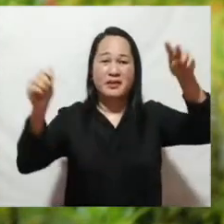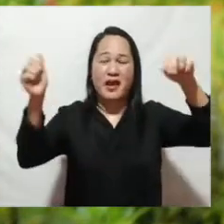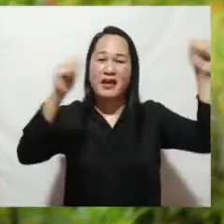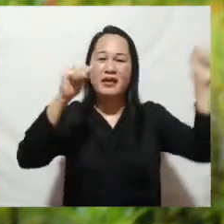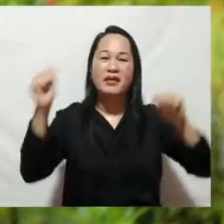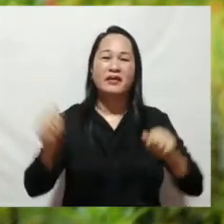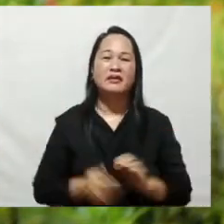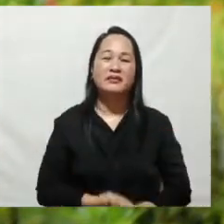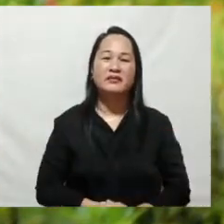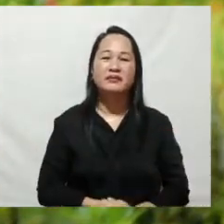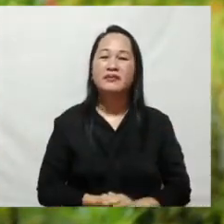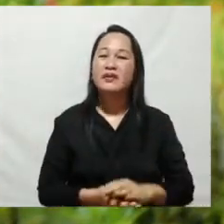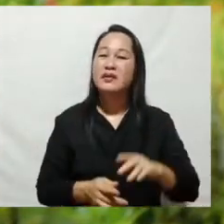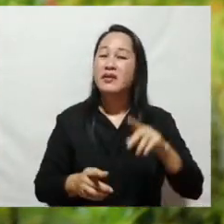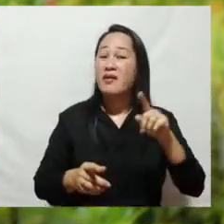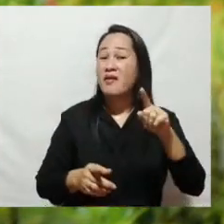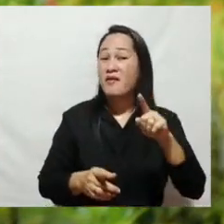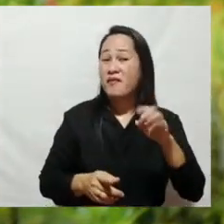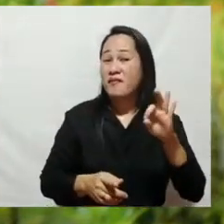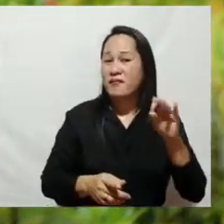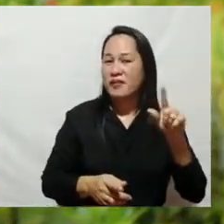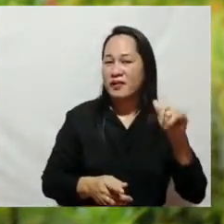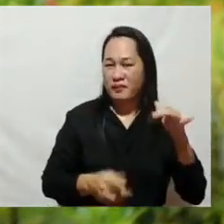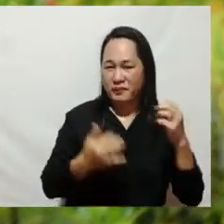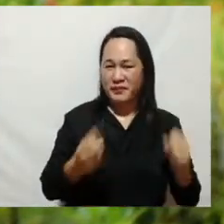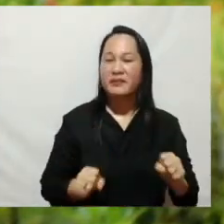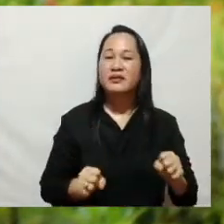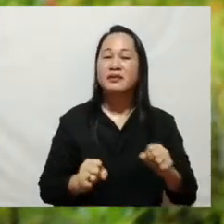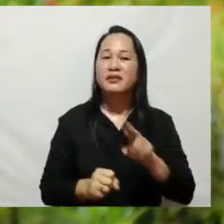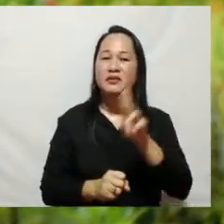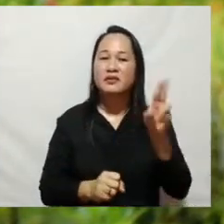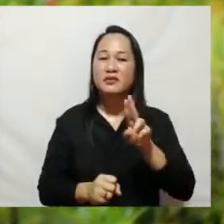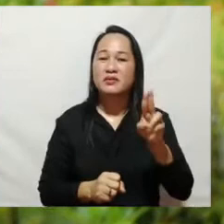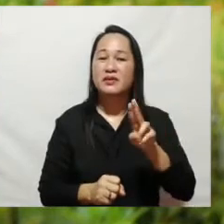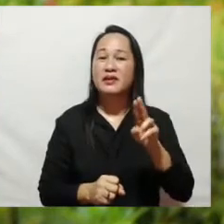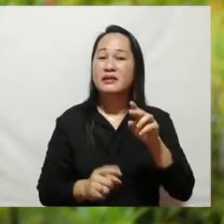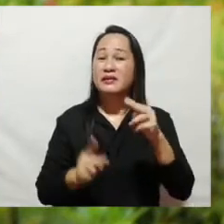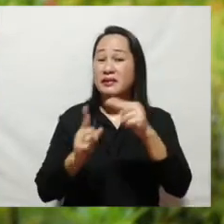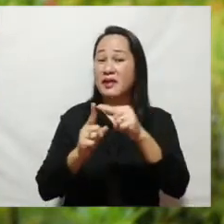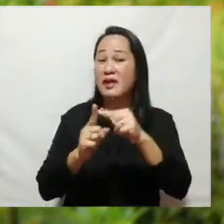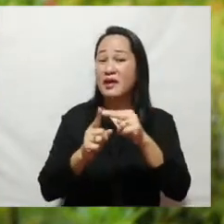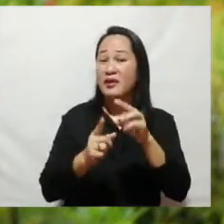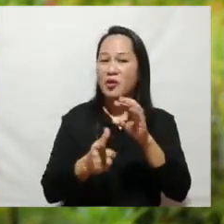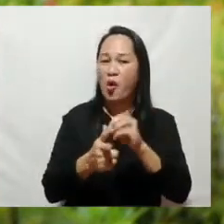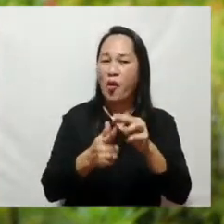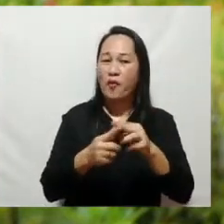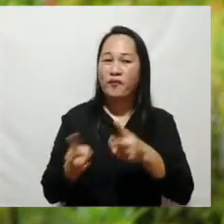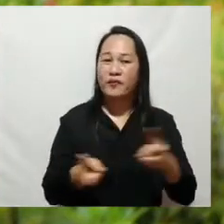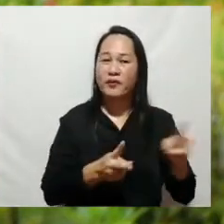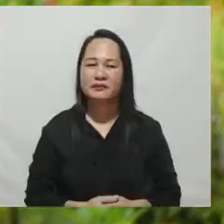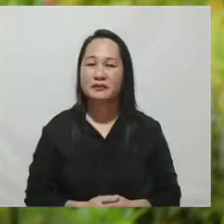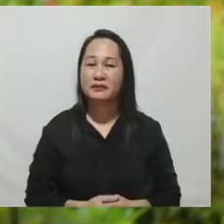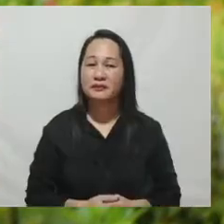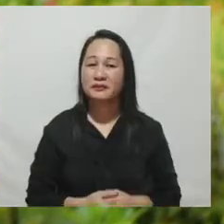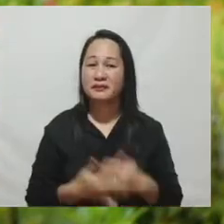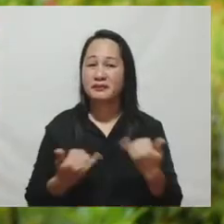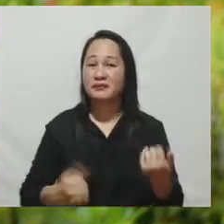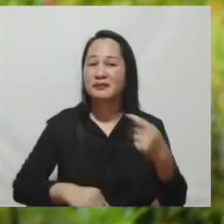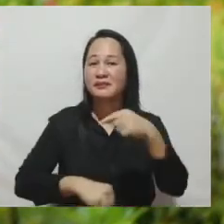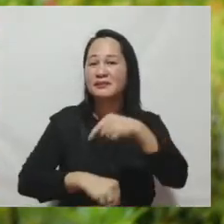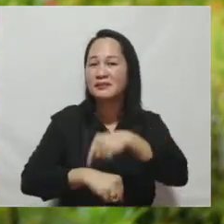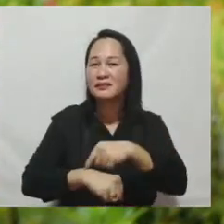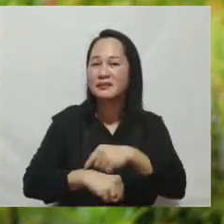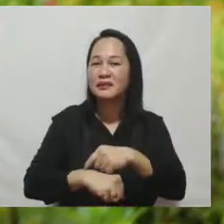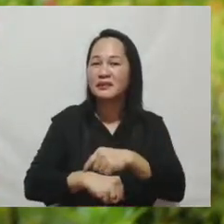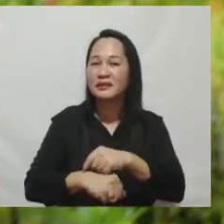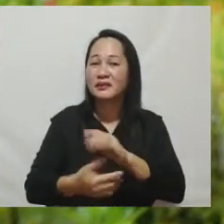insect. The word fly could be used as a noun or as a verb. This time, we will